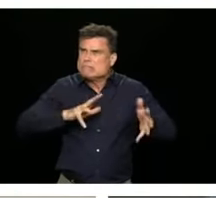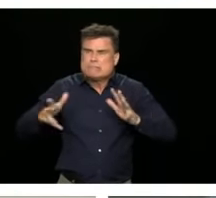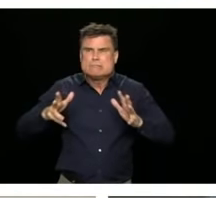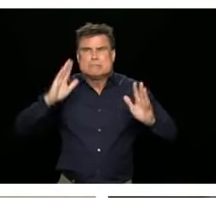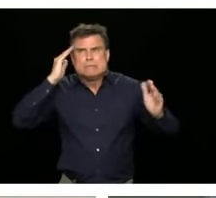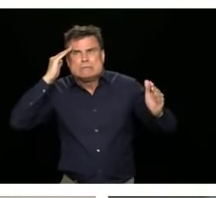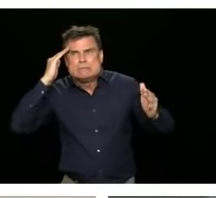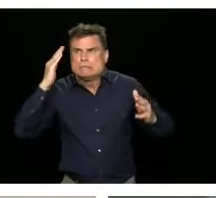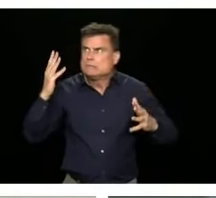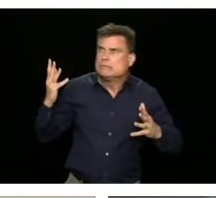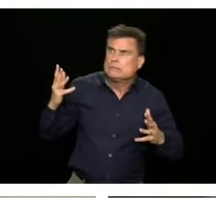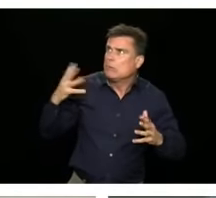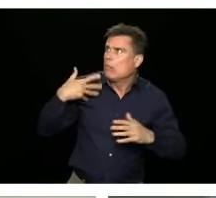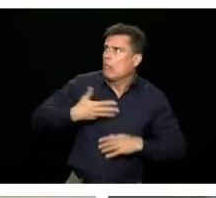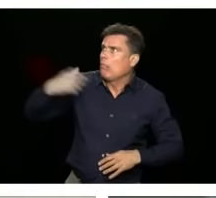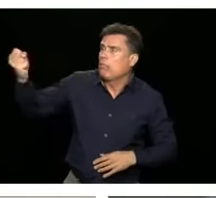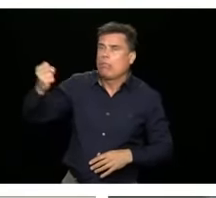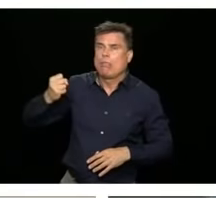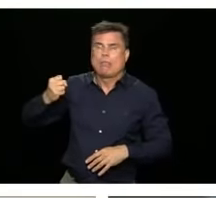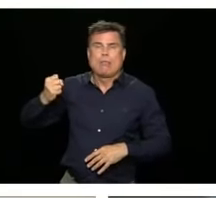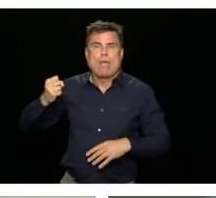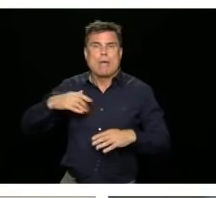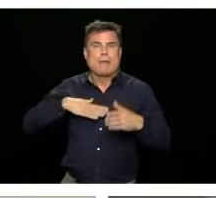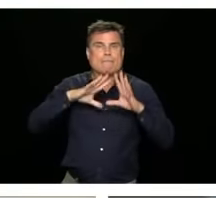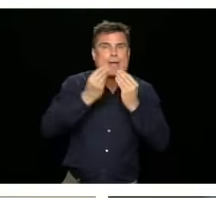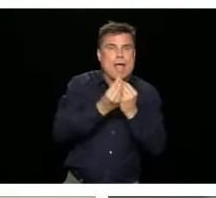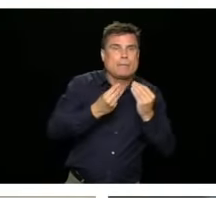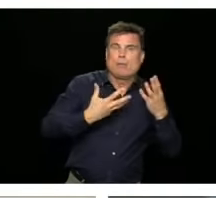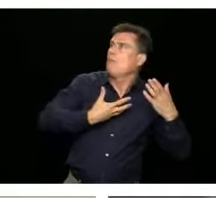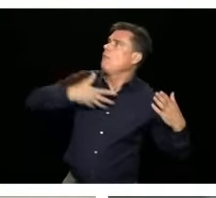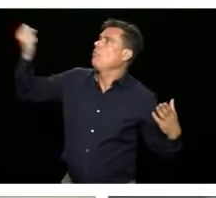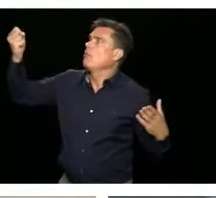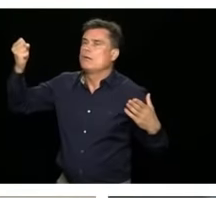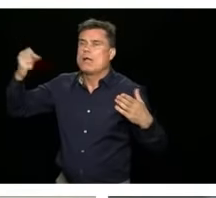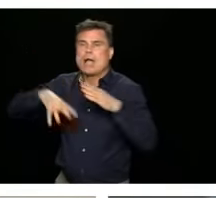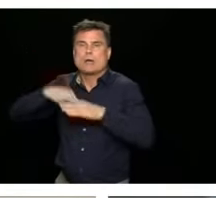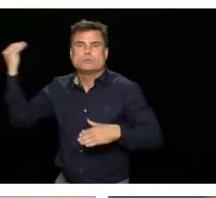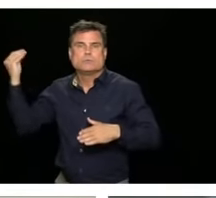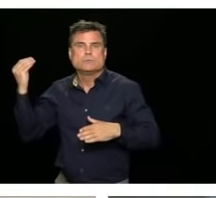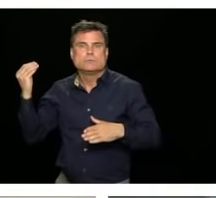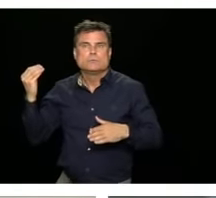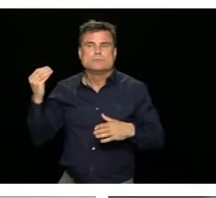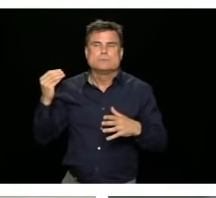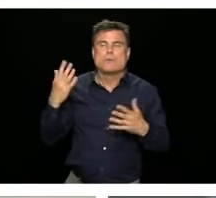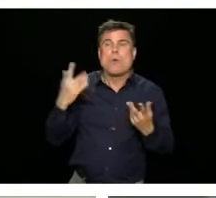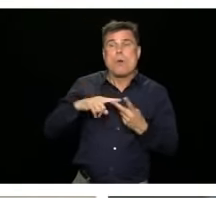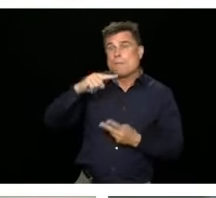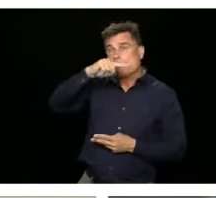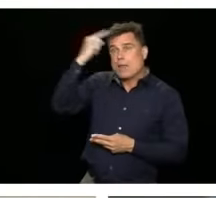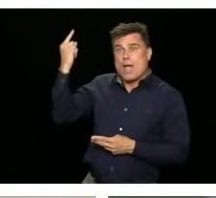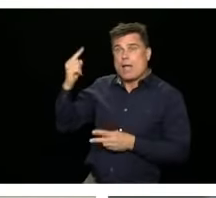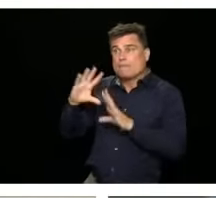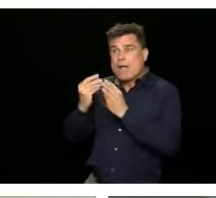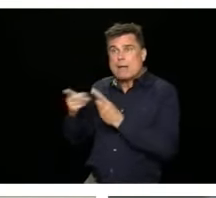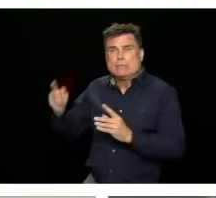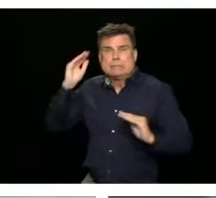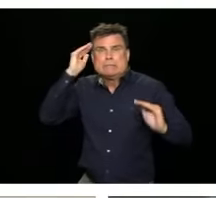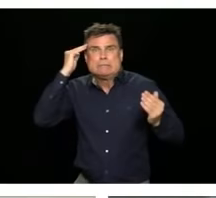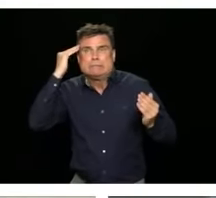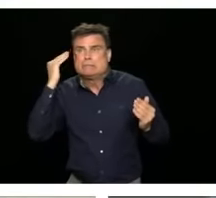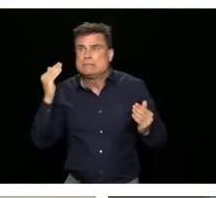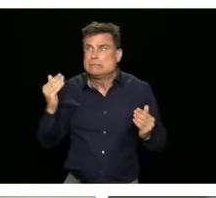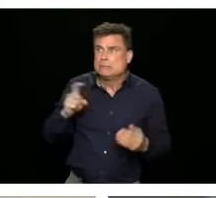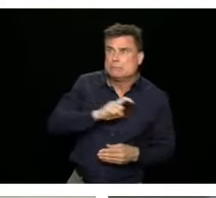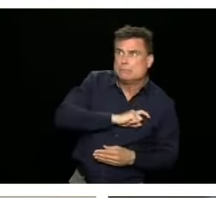and families, whether they're Black and Indigenous and racialized, aren't being criminalized and over-policed, and that poverty and mental health are being taken care